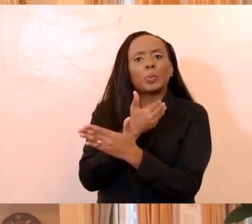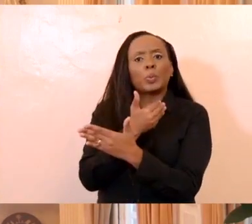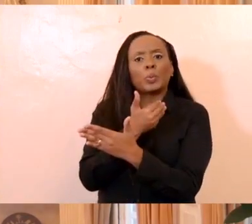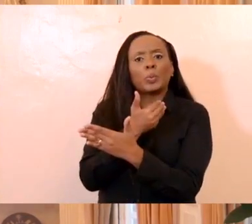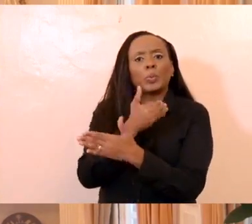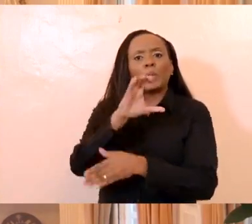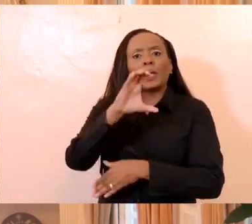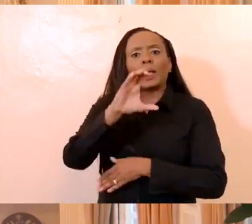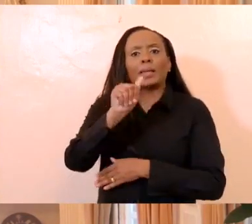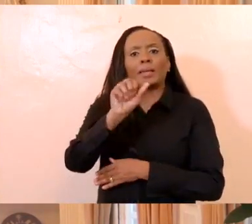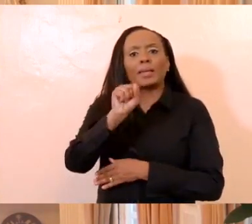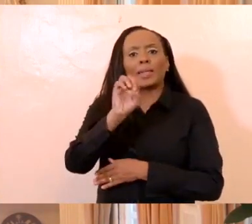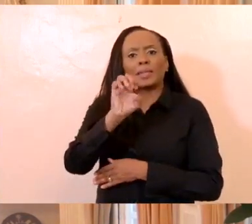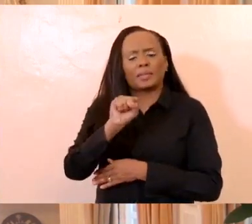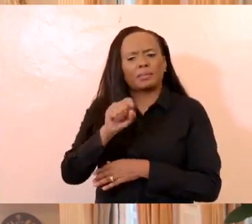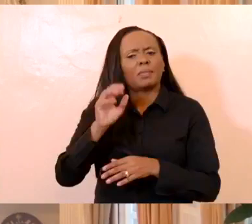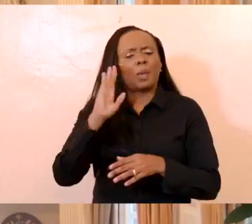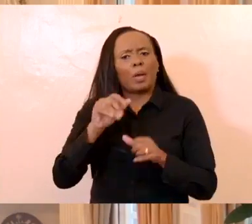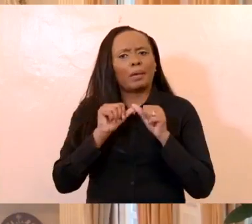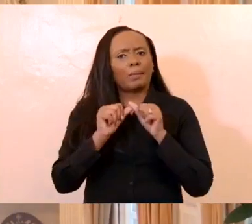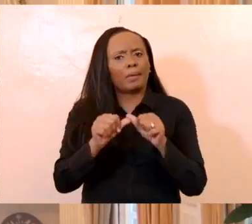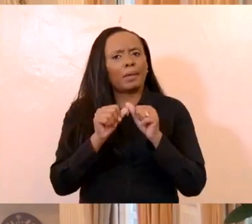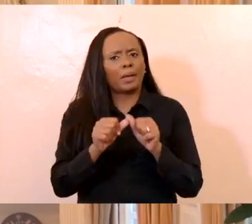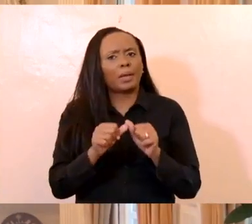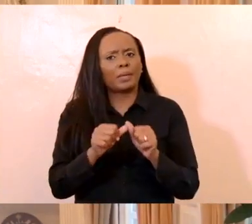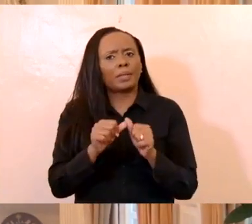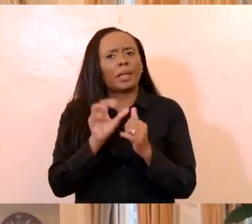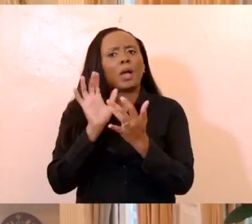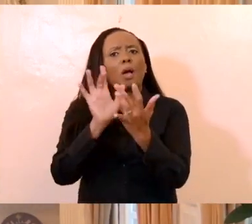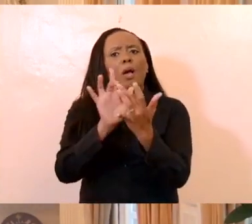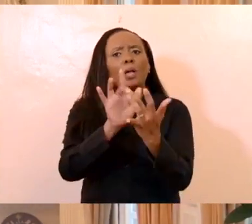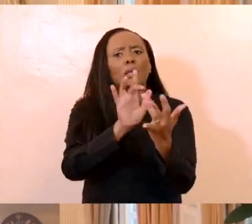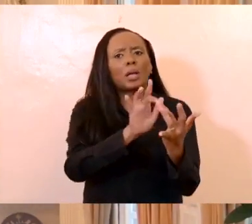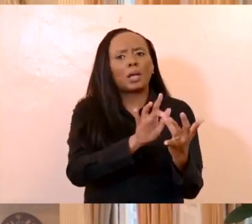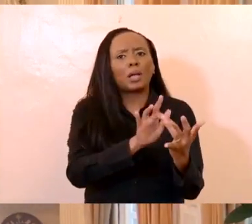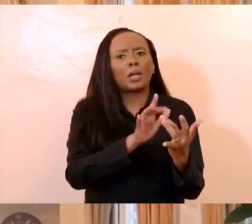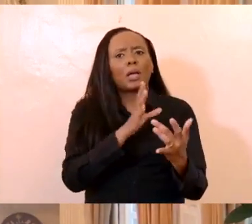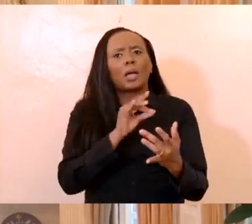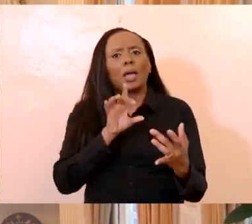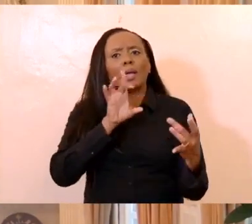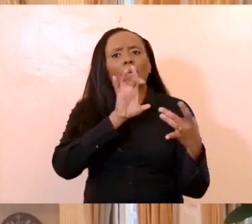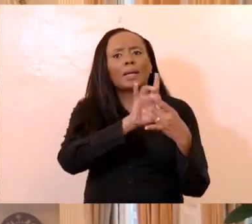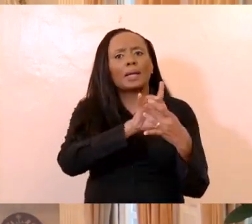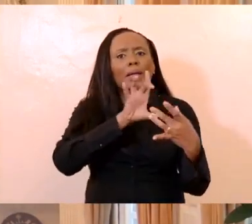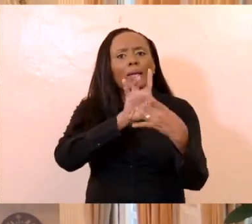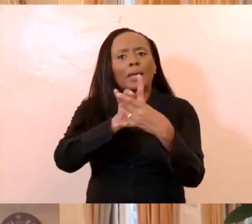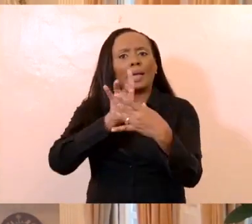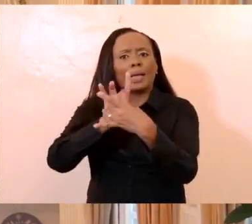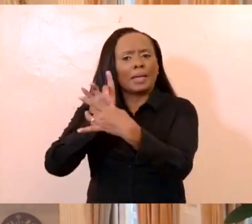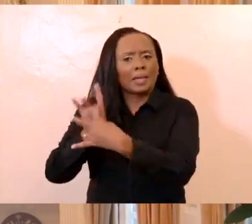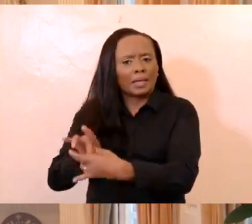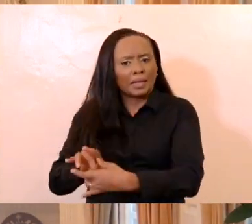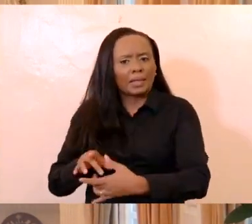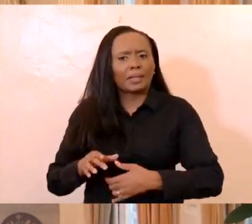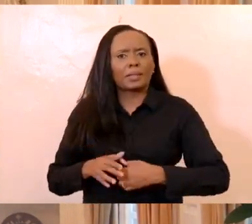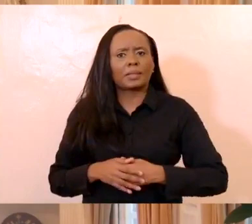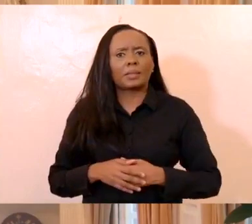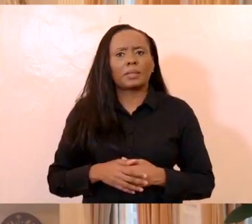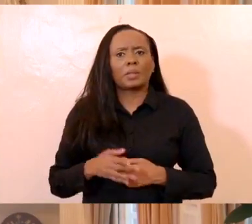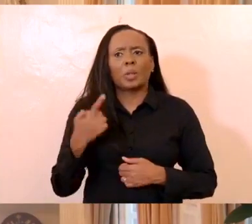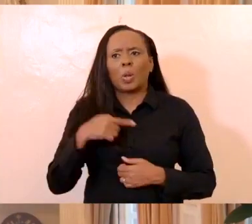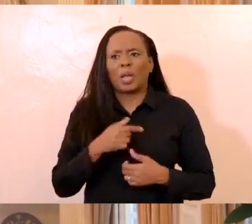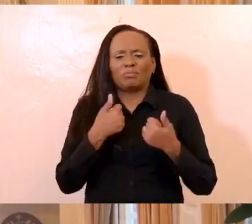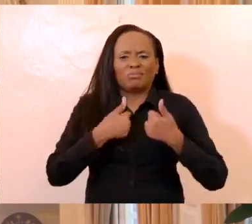we will continue the contact tracing with the others, but in terms of linkages, for those cases where we have